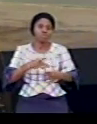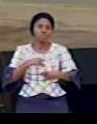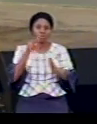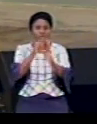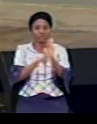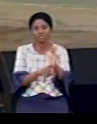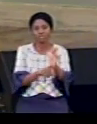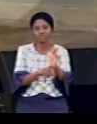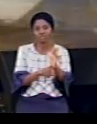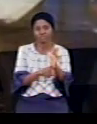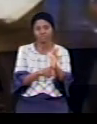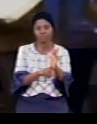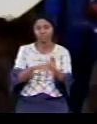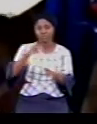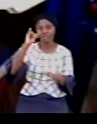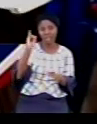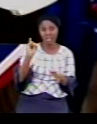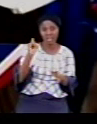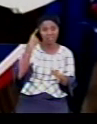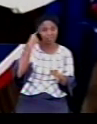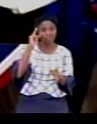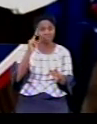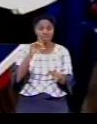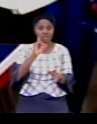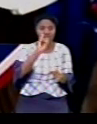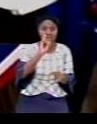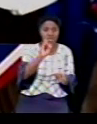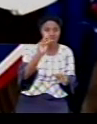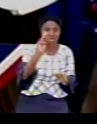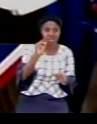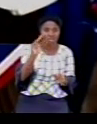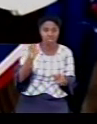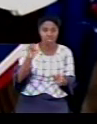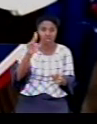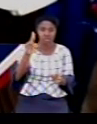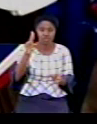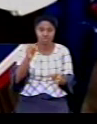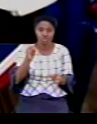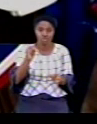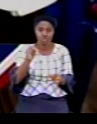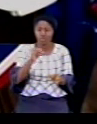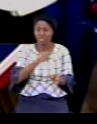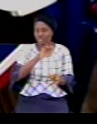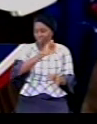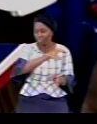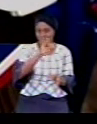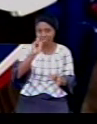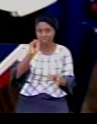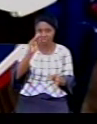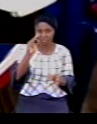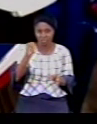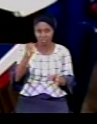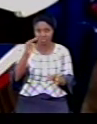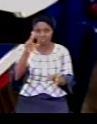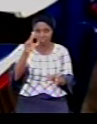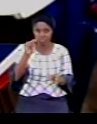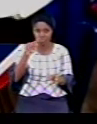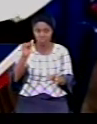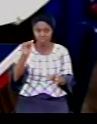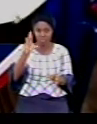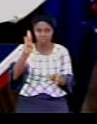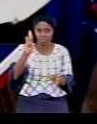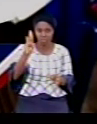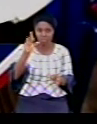immutability of his witness. He has given witness to what he's going to do. He said, this is what I will do. And the